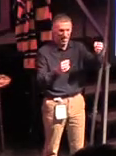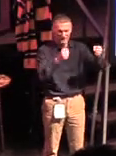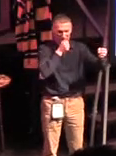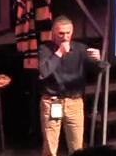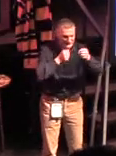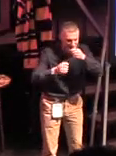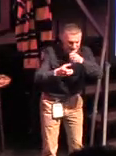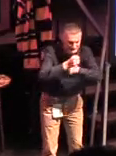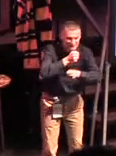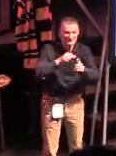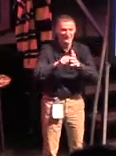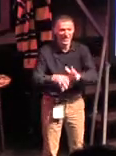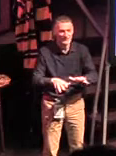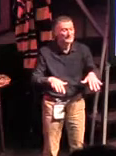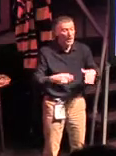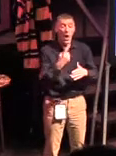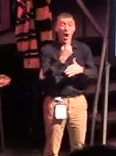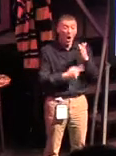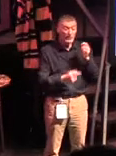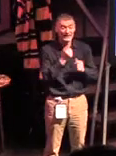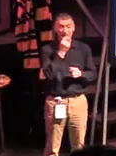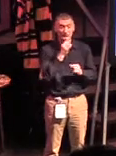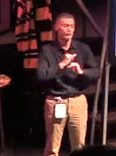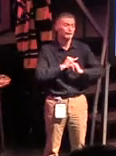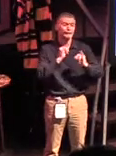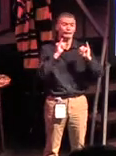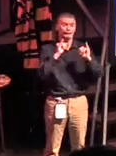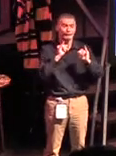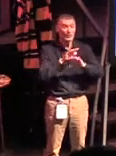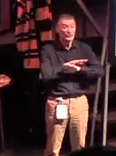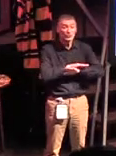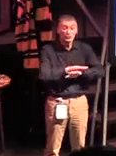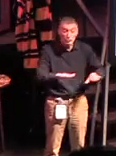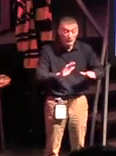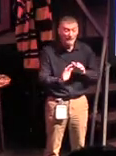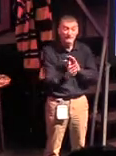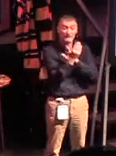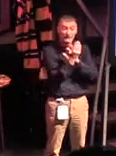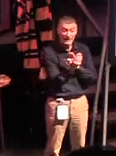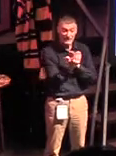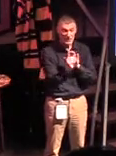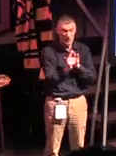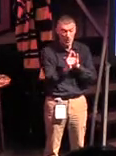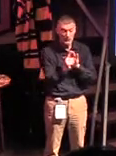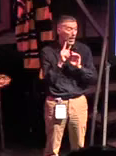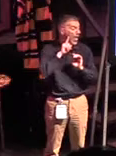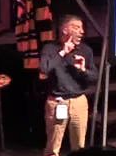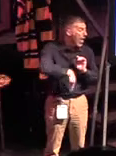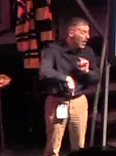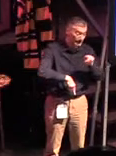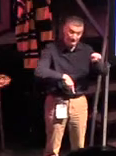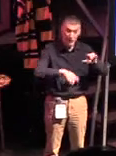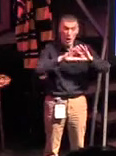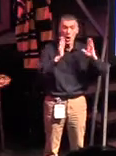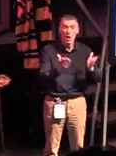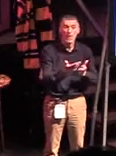things. The only real catastrophe that we are not facing is that of global warming. And